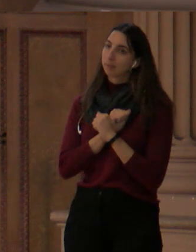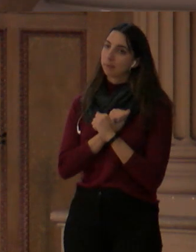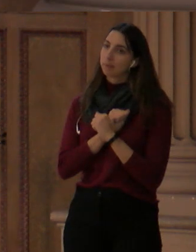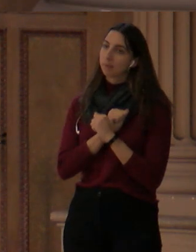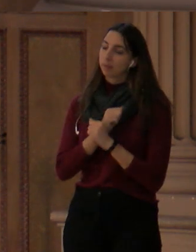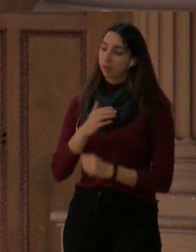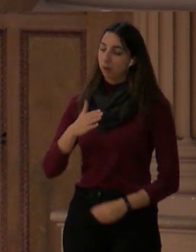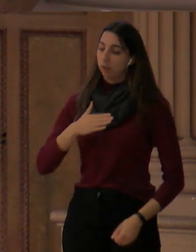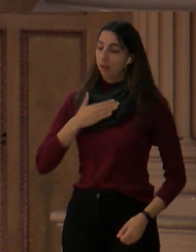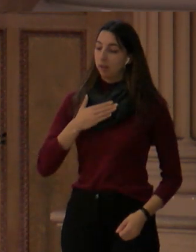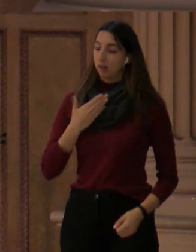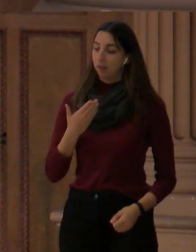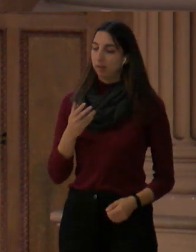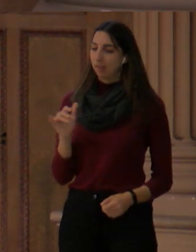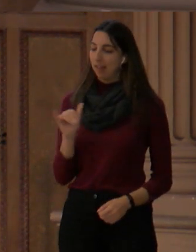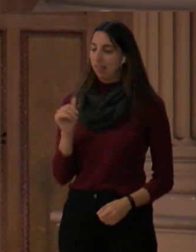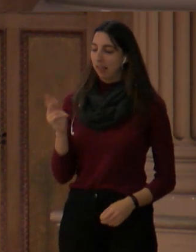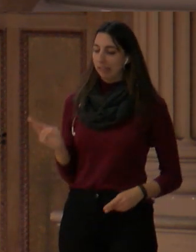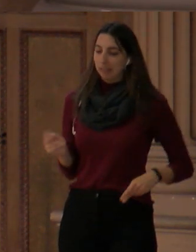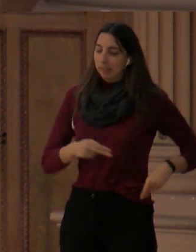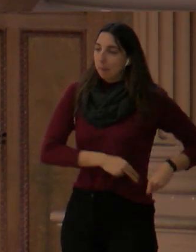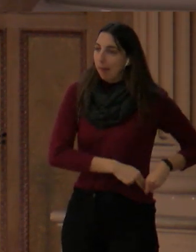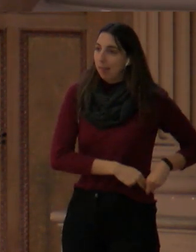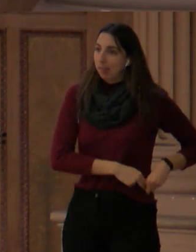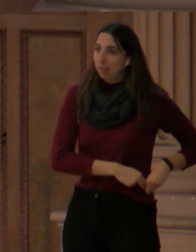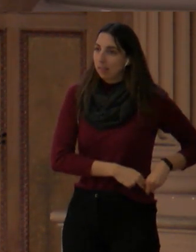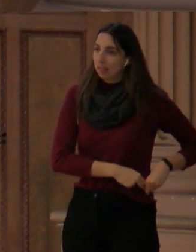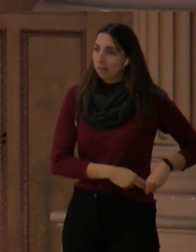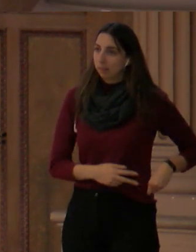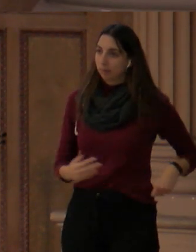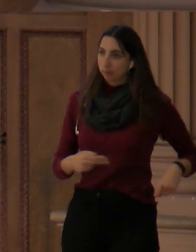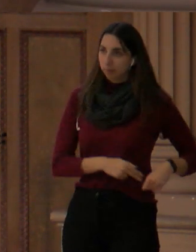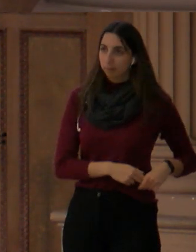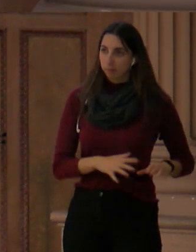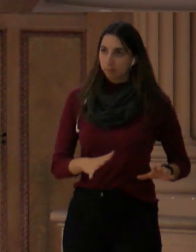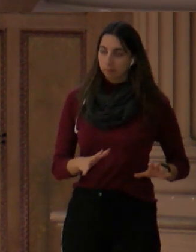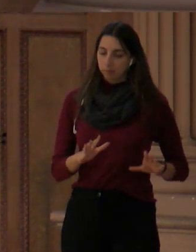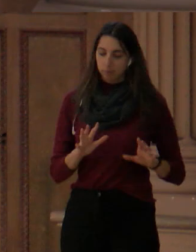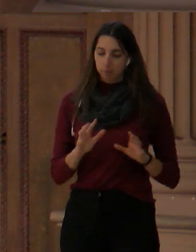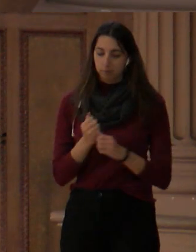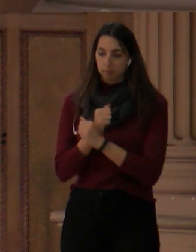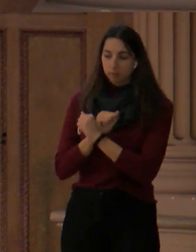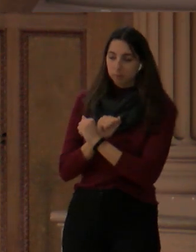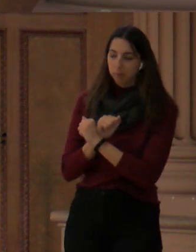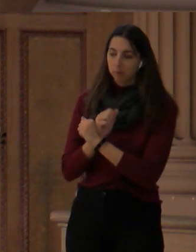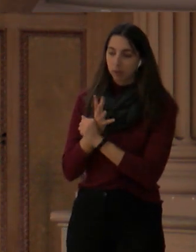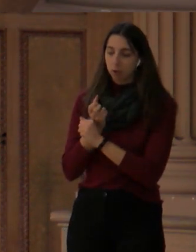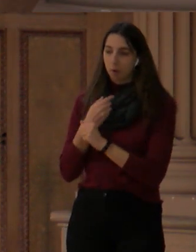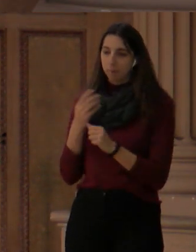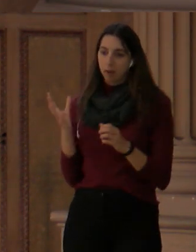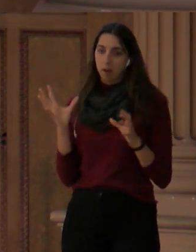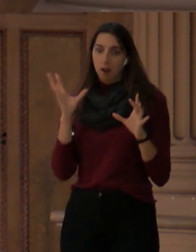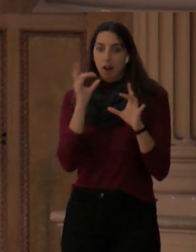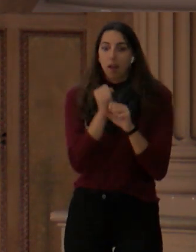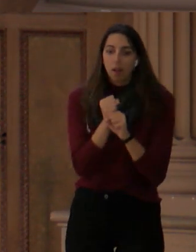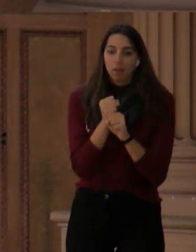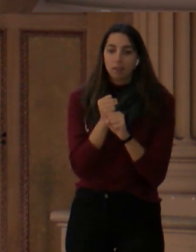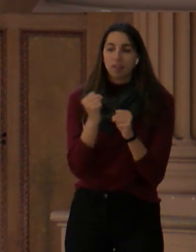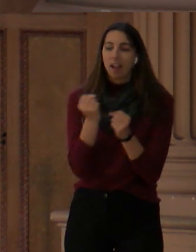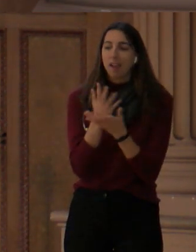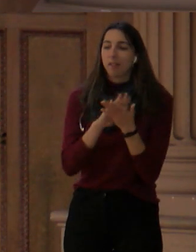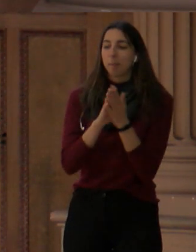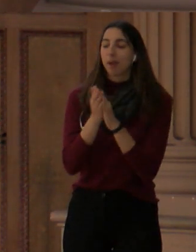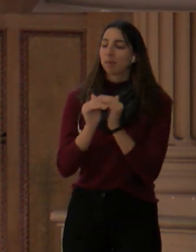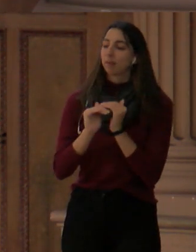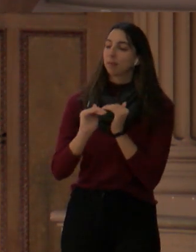keep Joy's seatbelt fastened tight to keep yourself from getting disappointed. Because you can't get too into anything, everything becomes boring. Everything